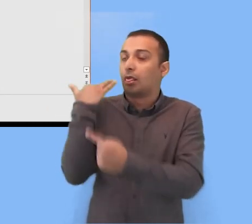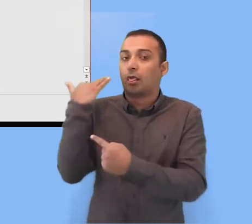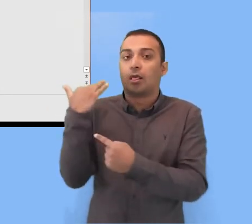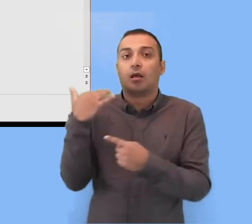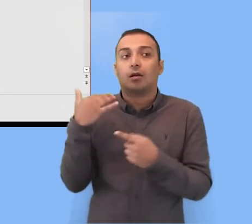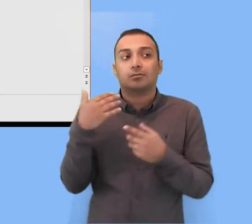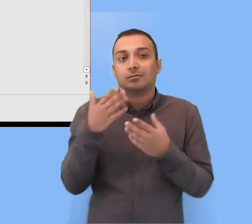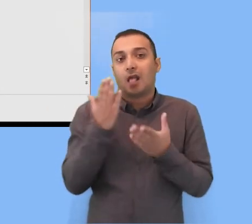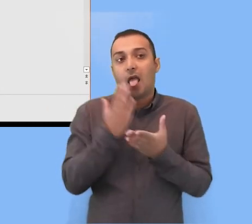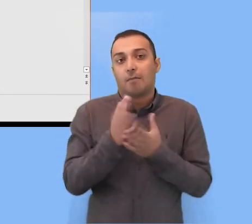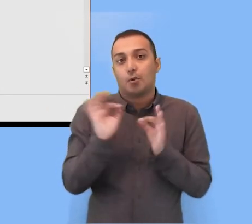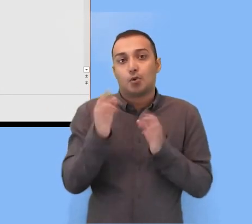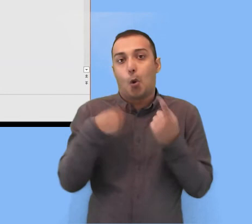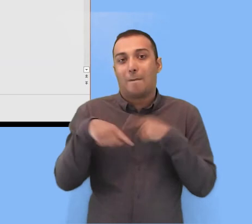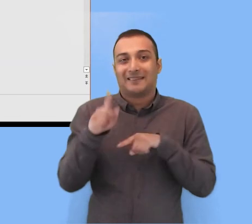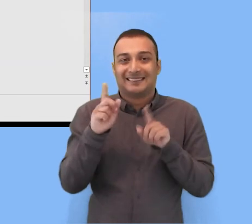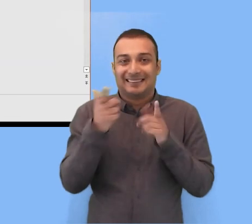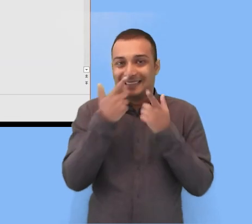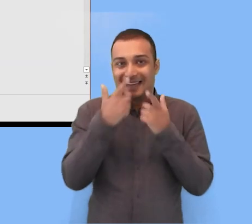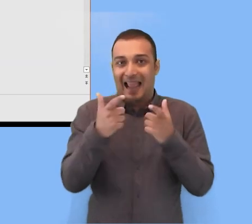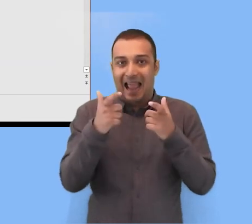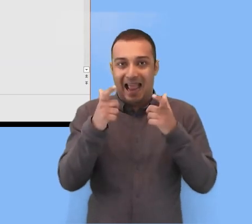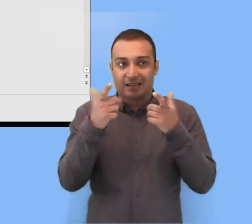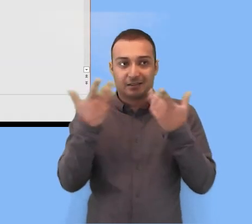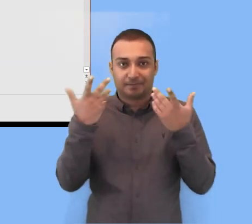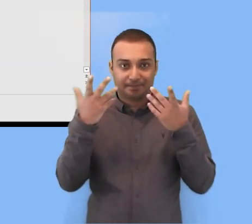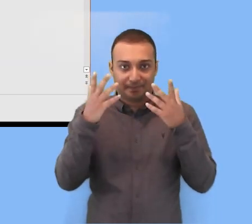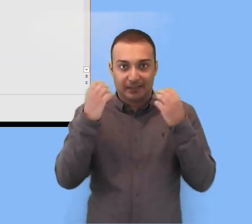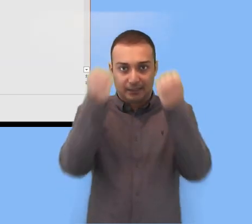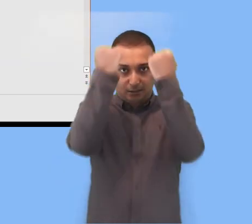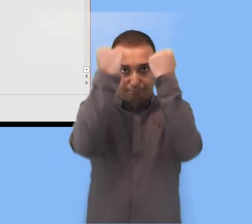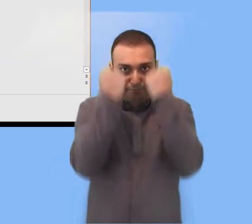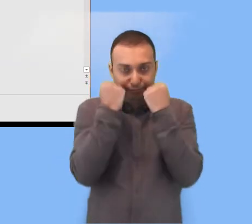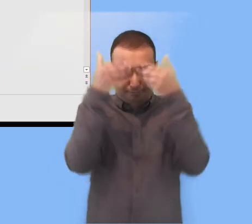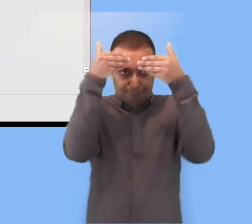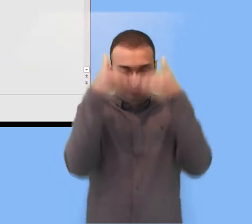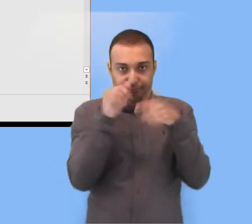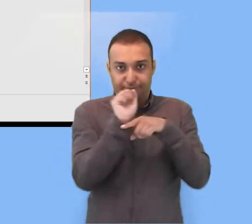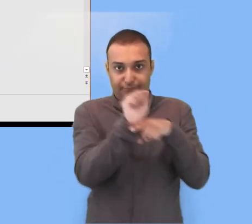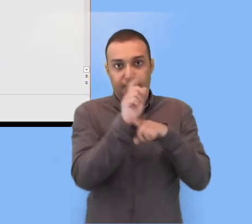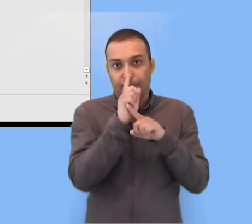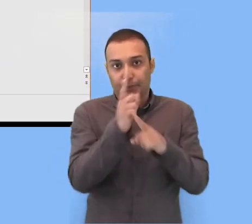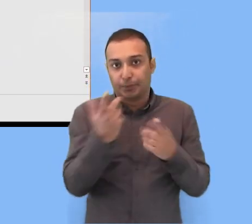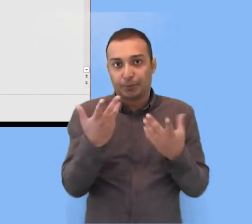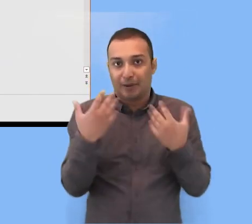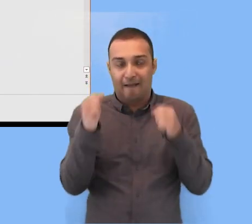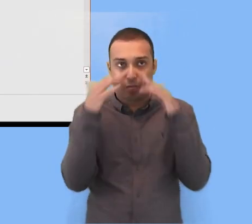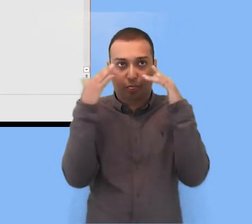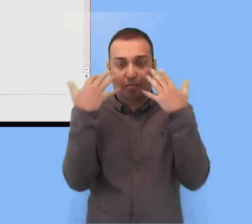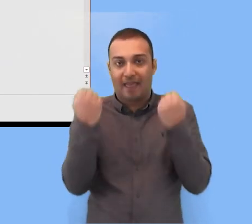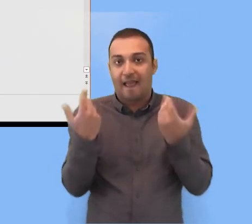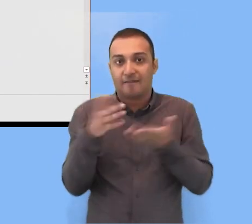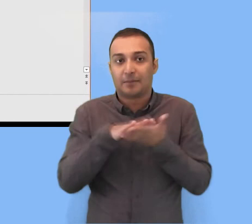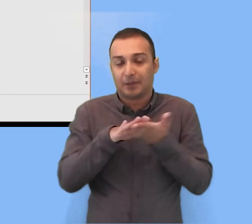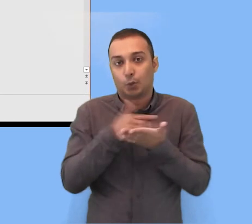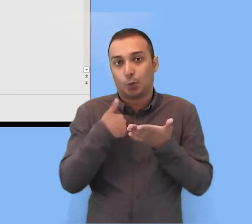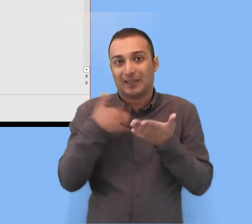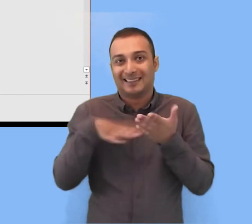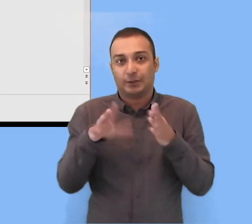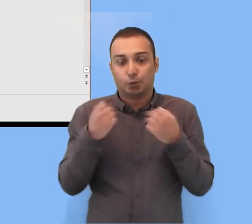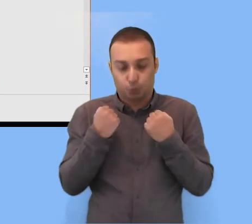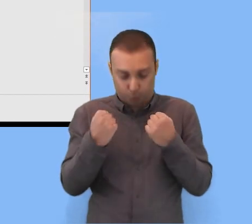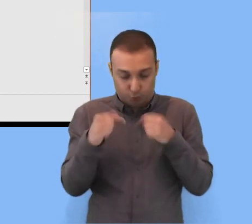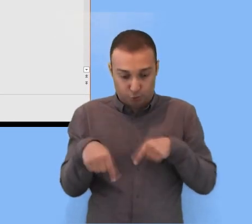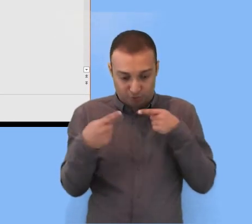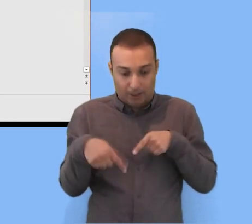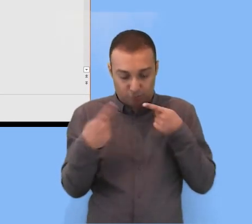immune to that. We've all got that issue where we've got to challenge ourselves. And that leads me to the last one. Are we challenging